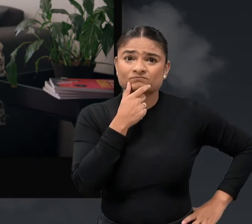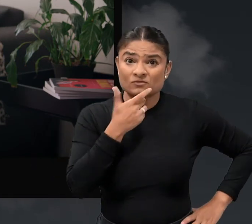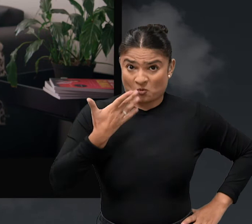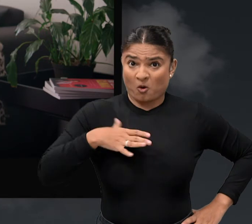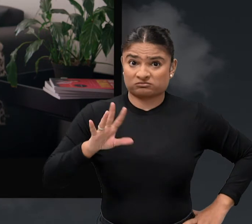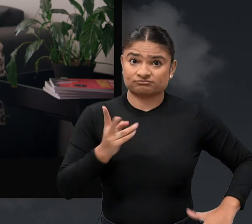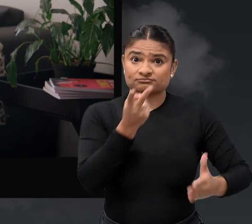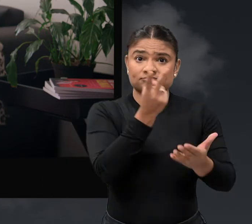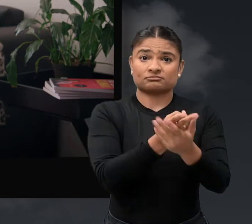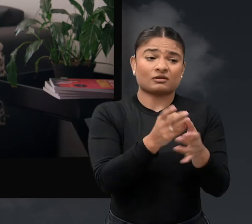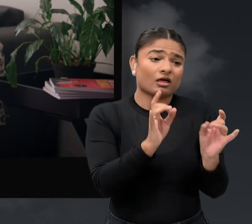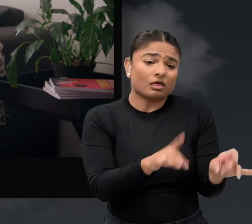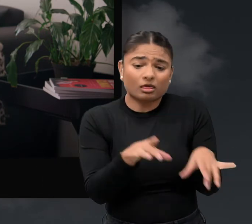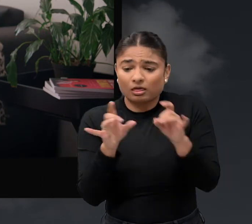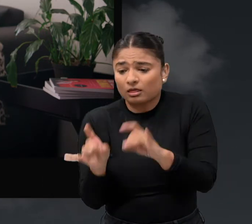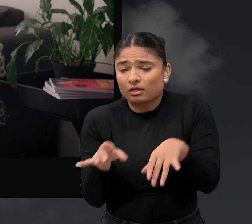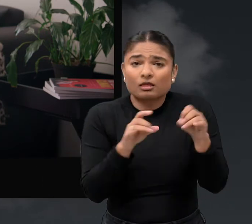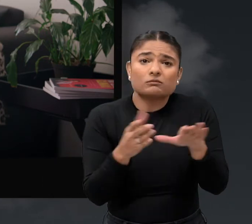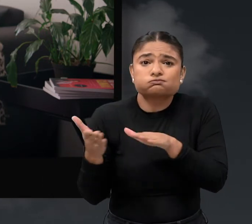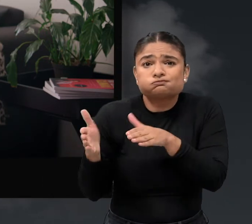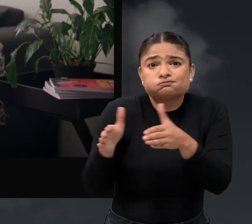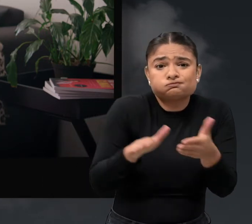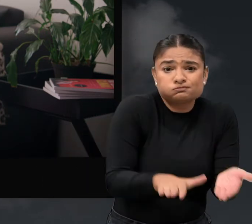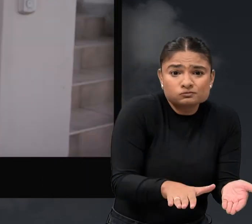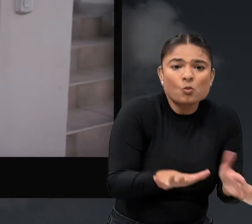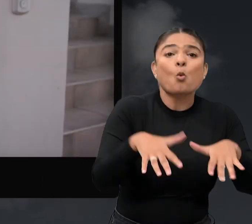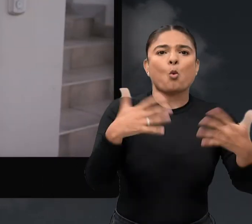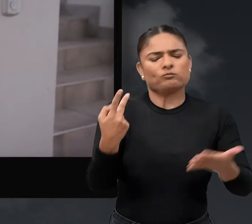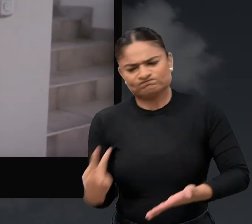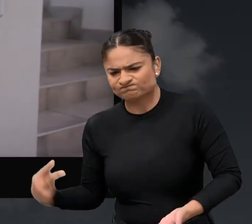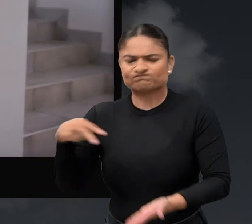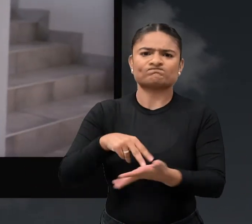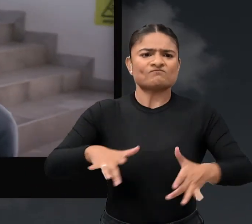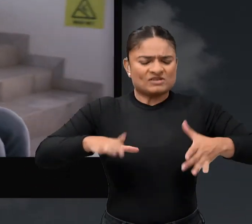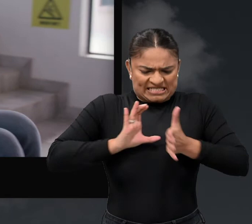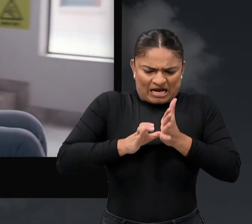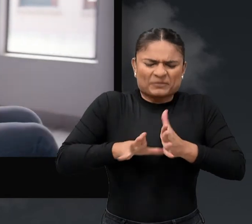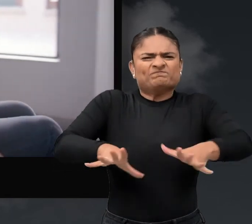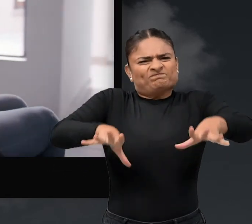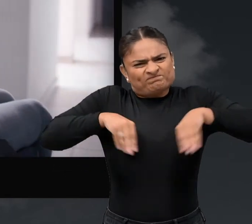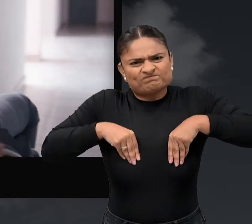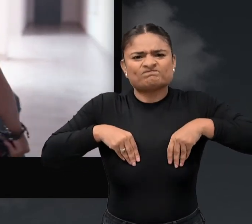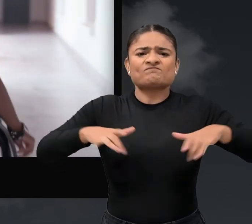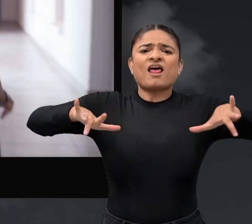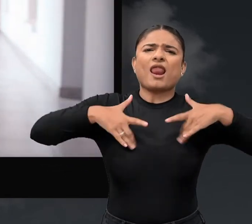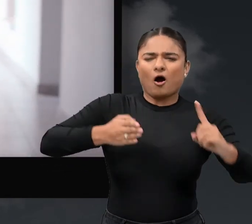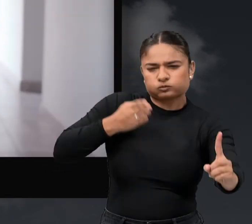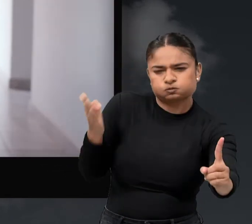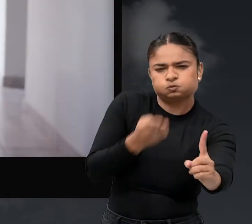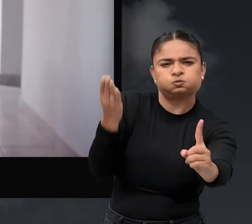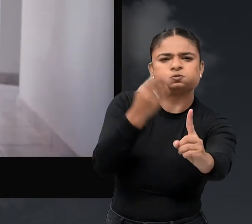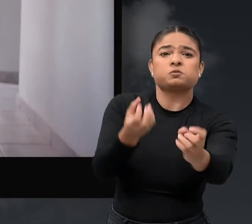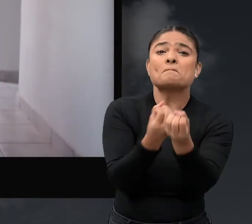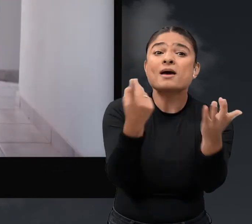you want to give up and die a slow death? Or do you want to carry on and embrace the unknown future